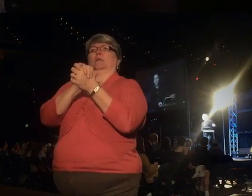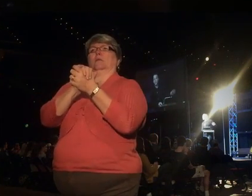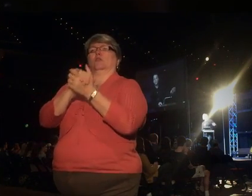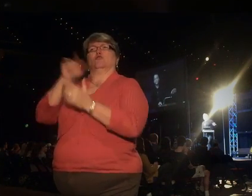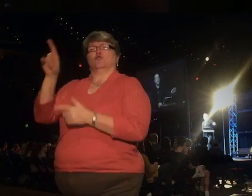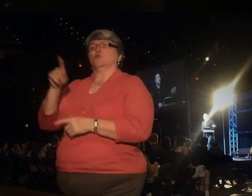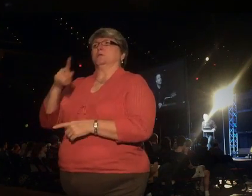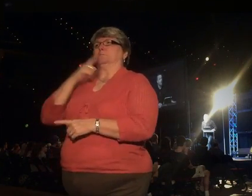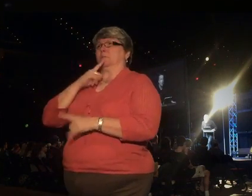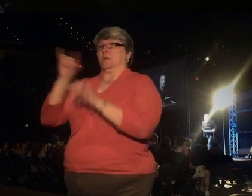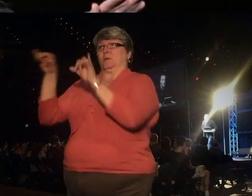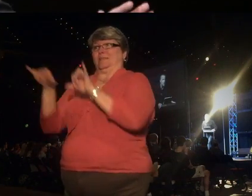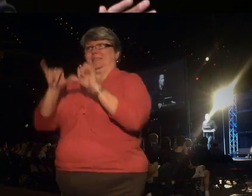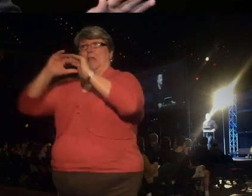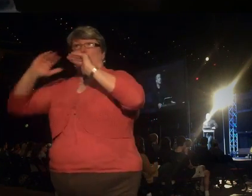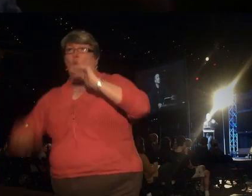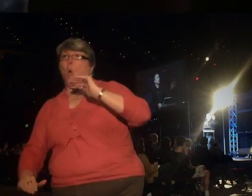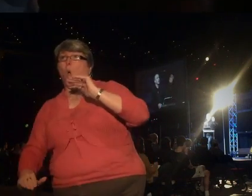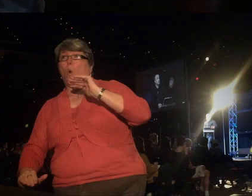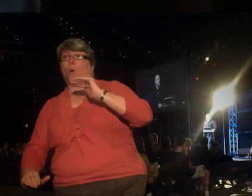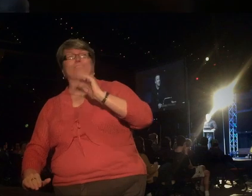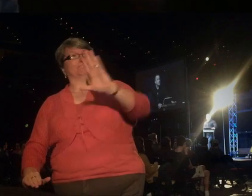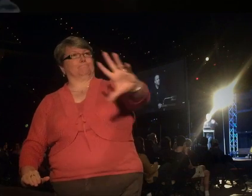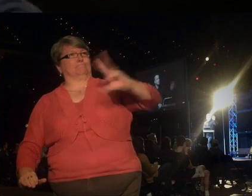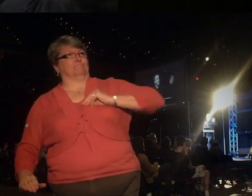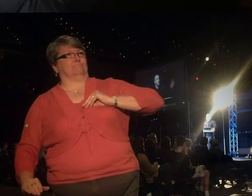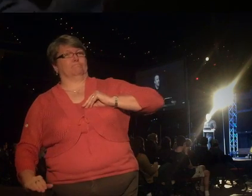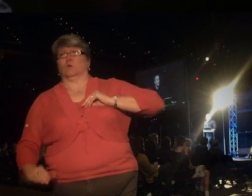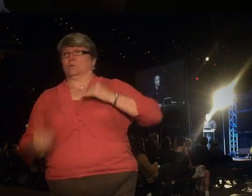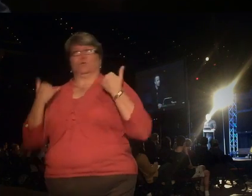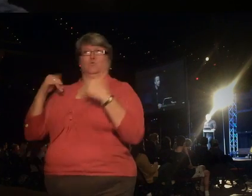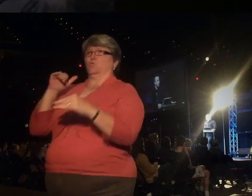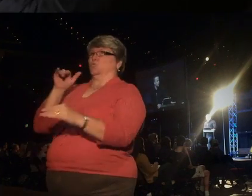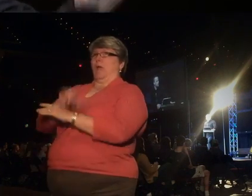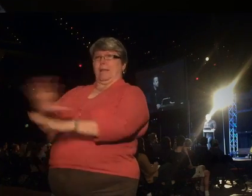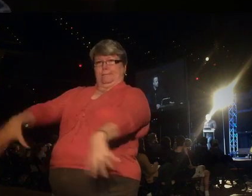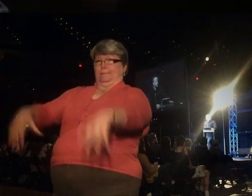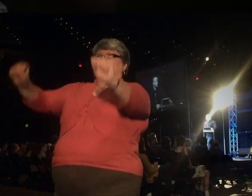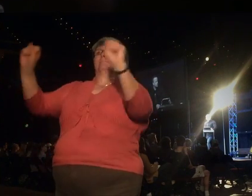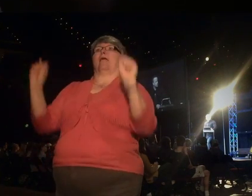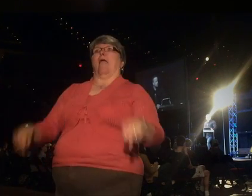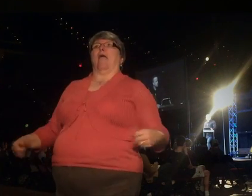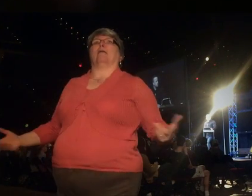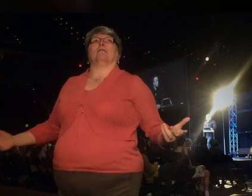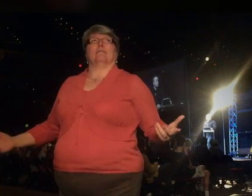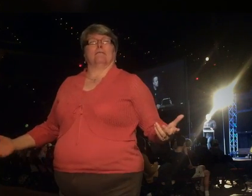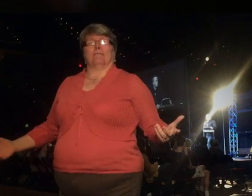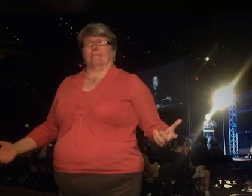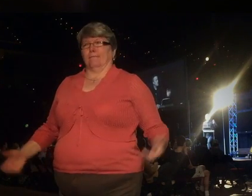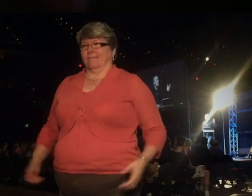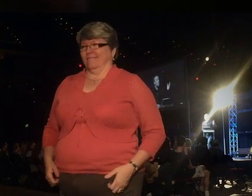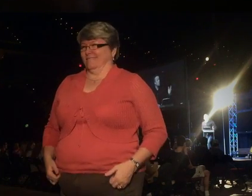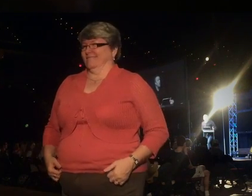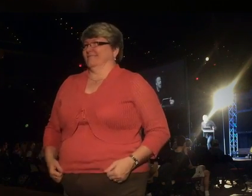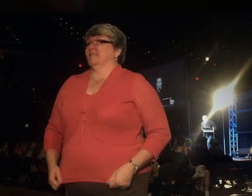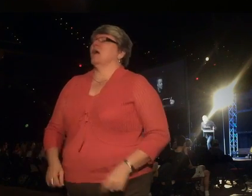married. You set your standards low enough, you can get it tonight, right?